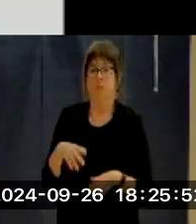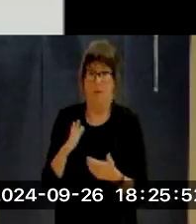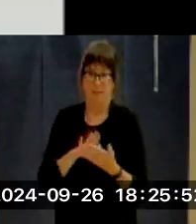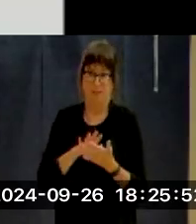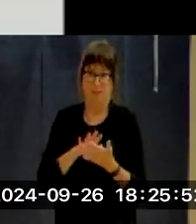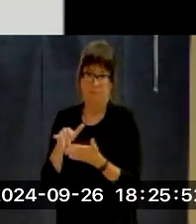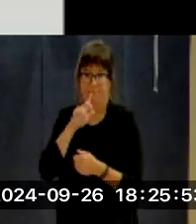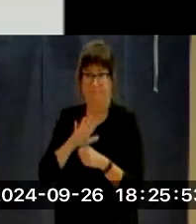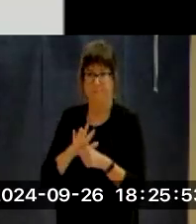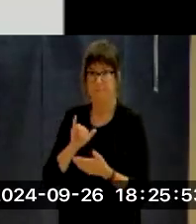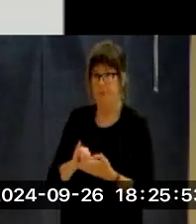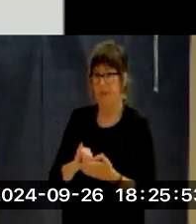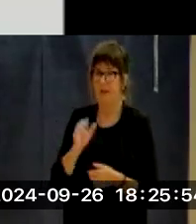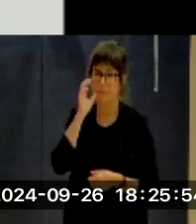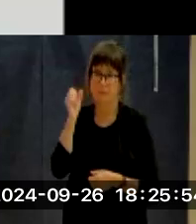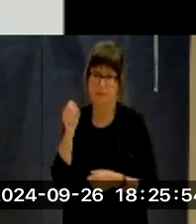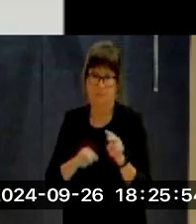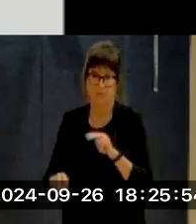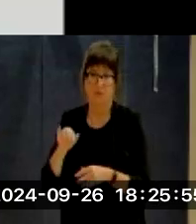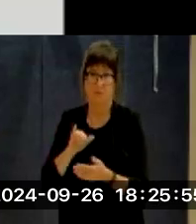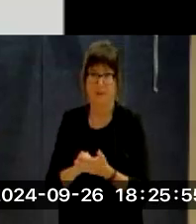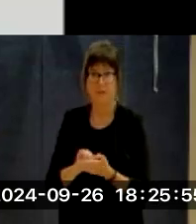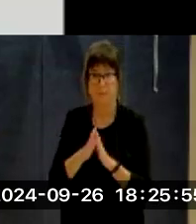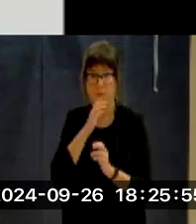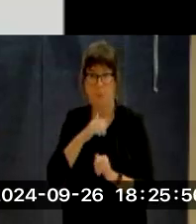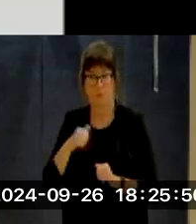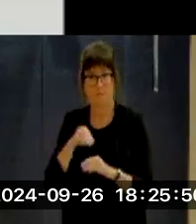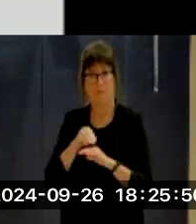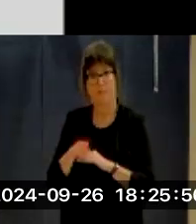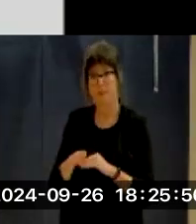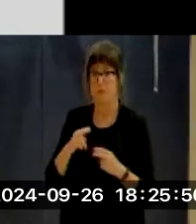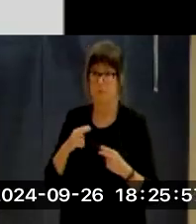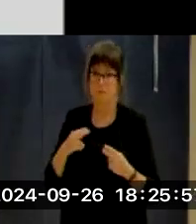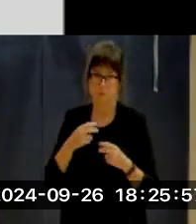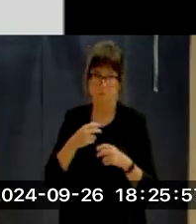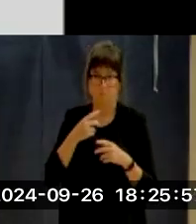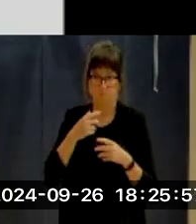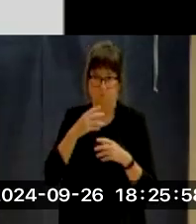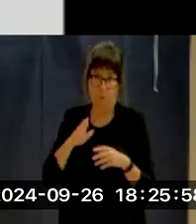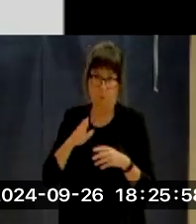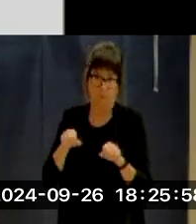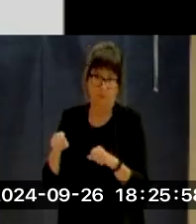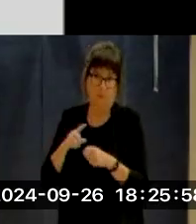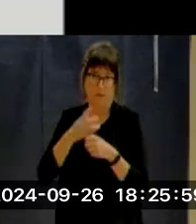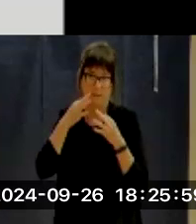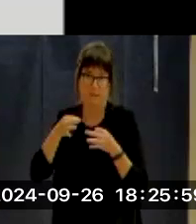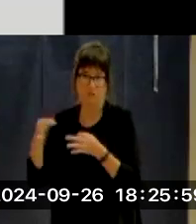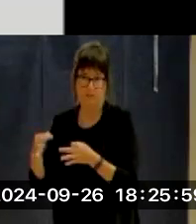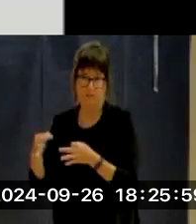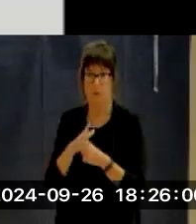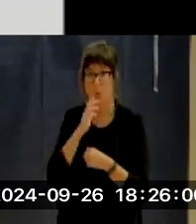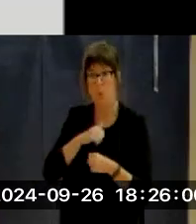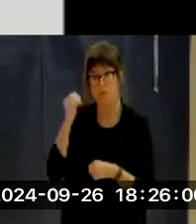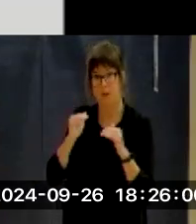that the common sense observation that aging affects human decision-making ability, and older adults are more likely to fall